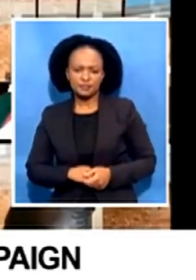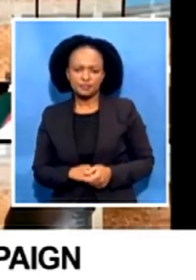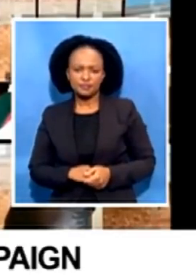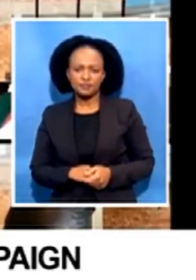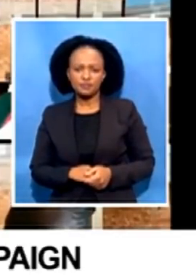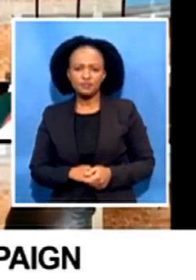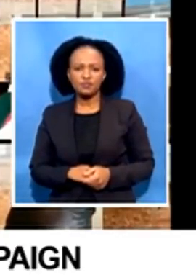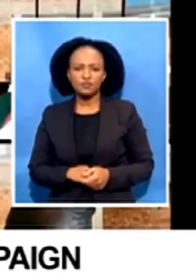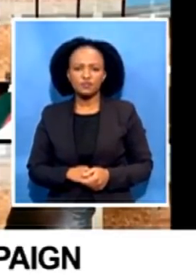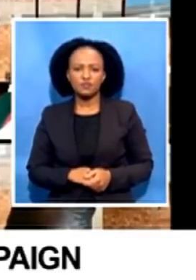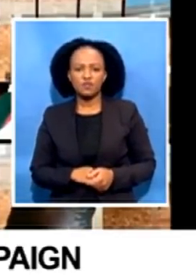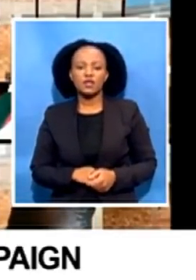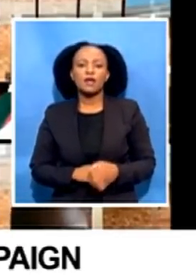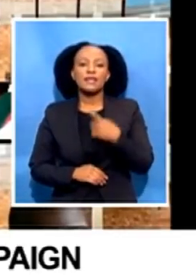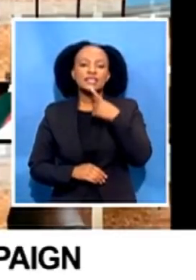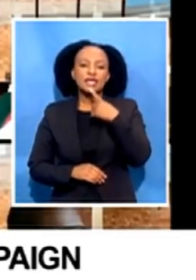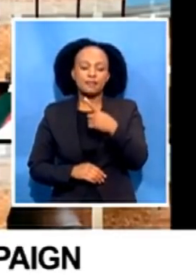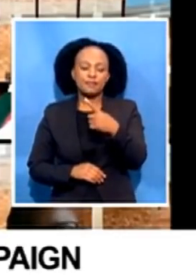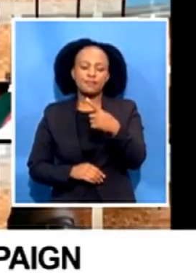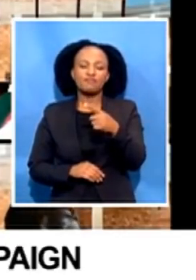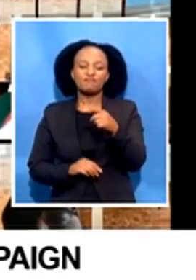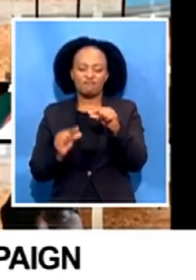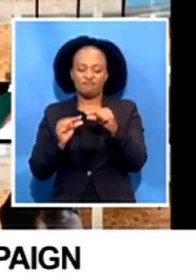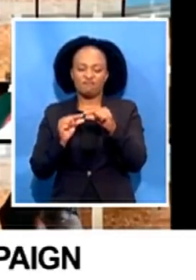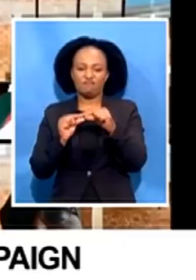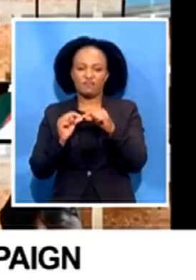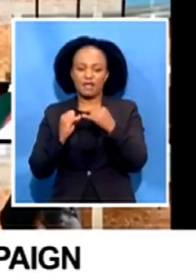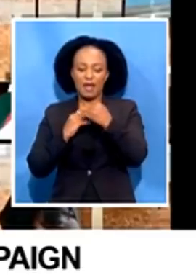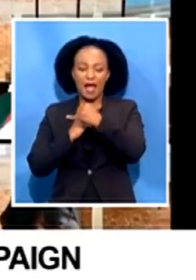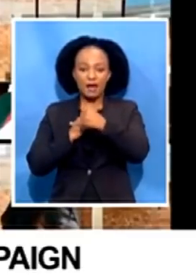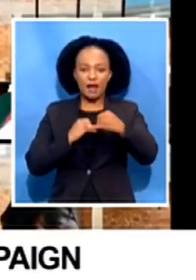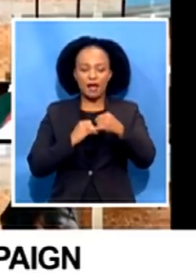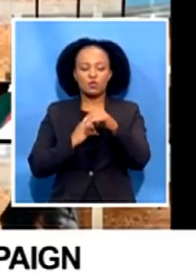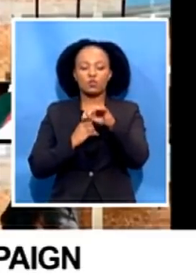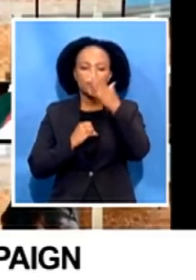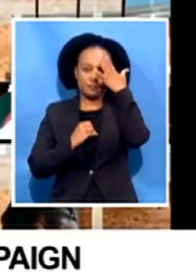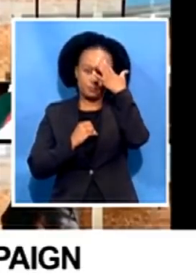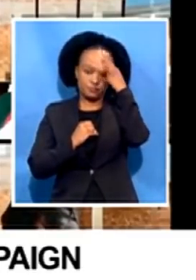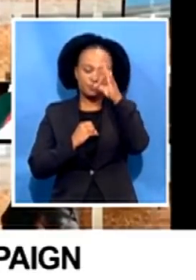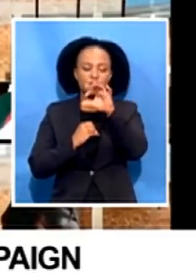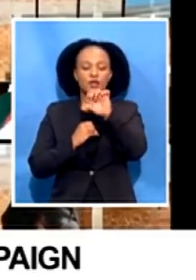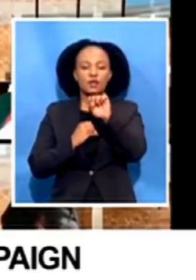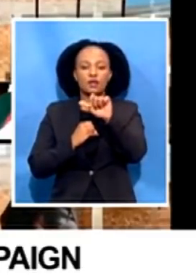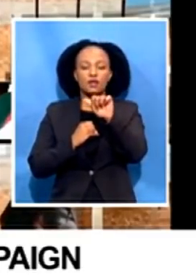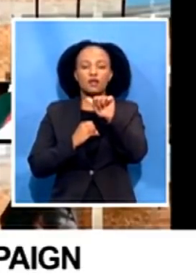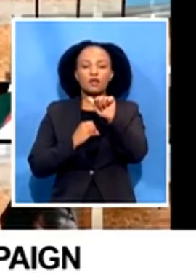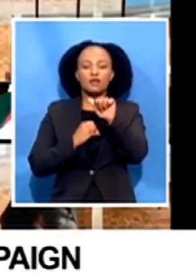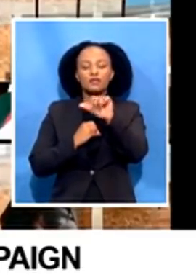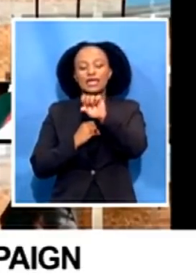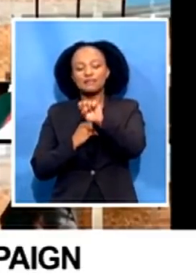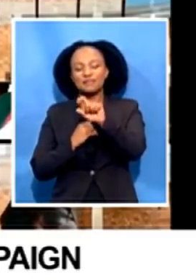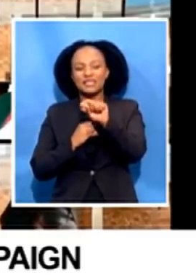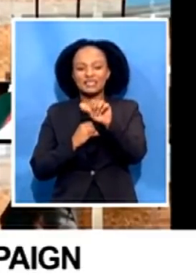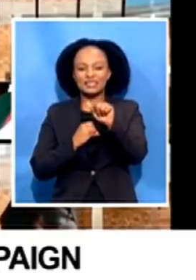because there's a debate about whether state and government are the same. And the court tells us that we